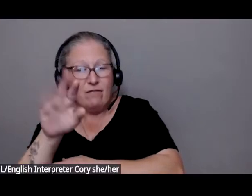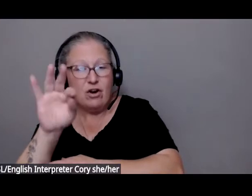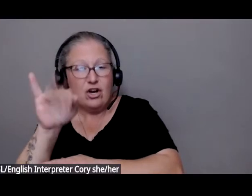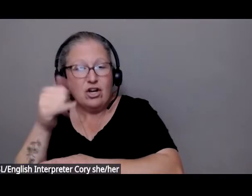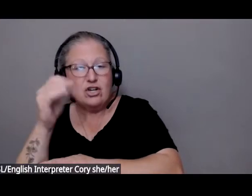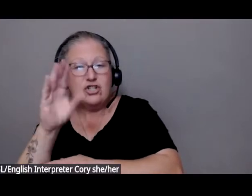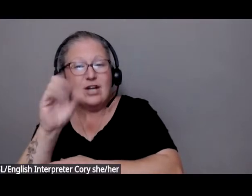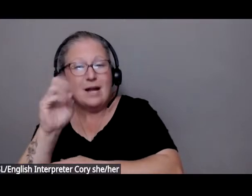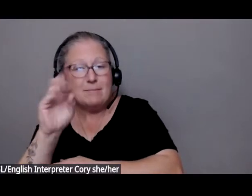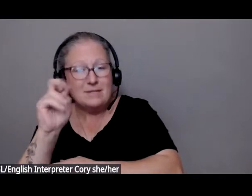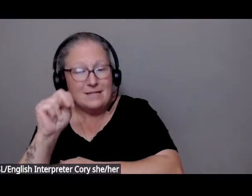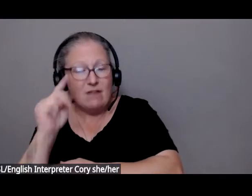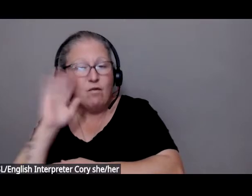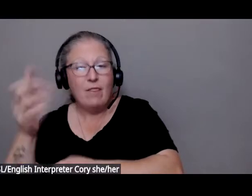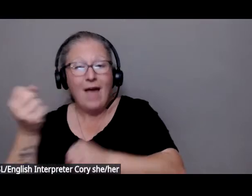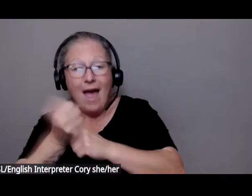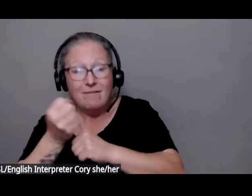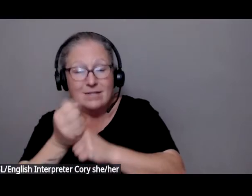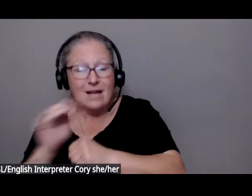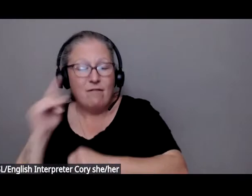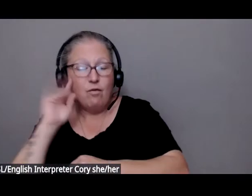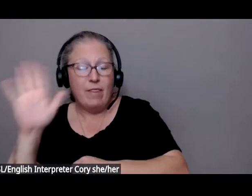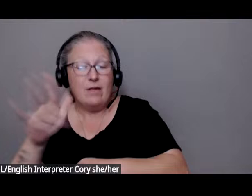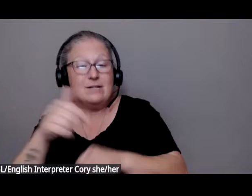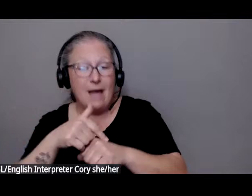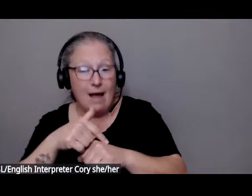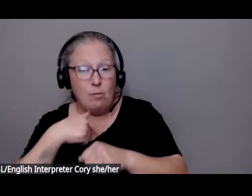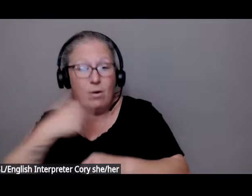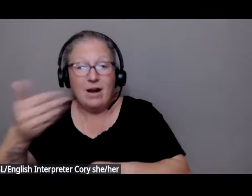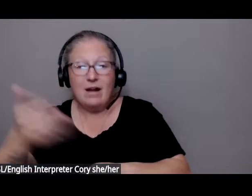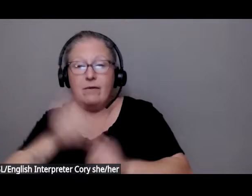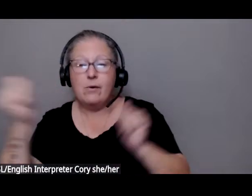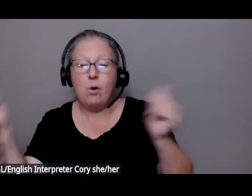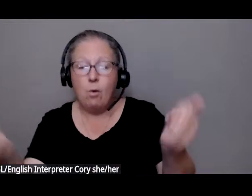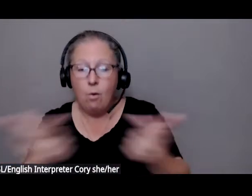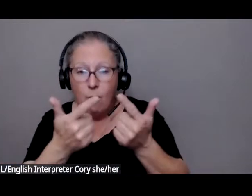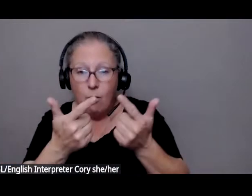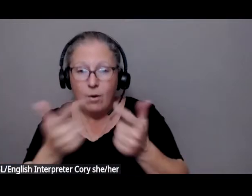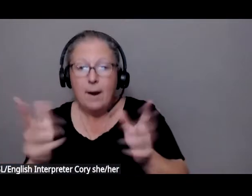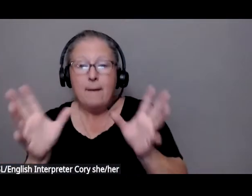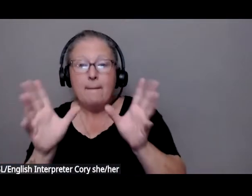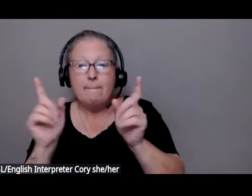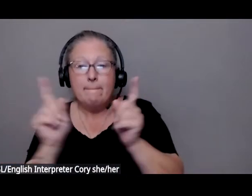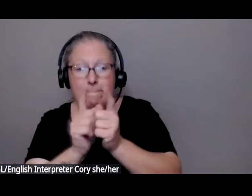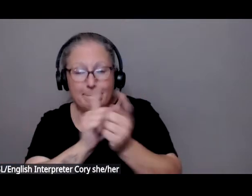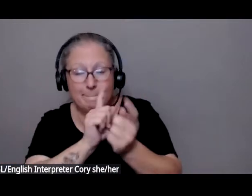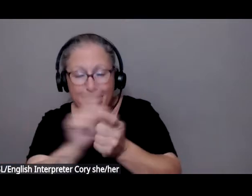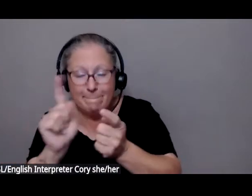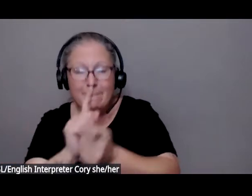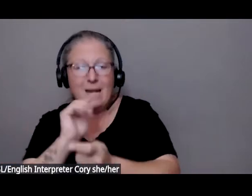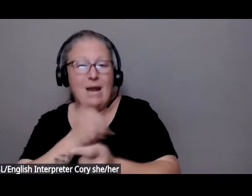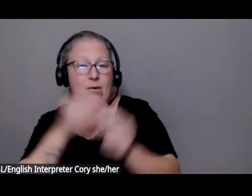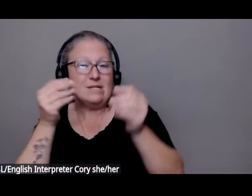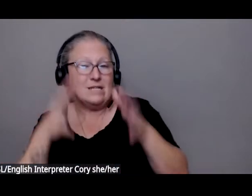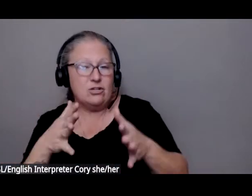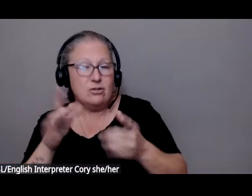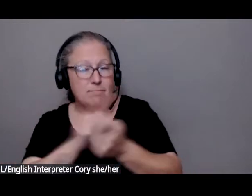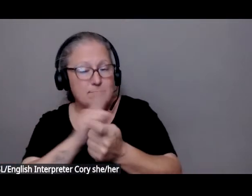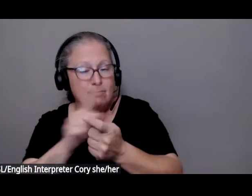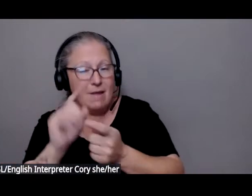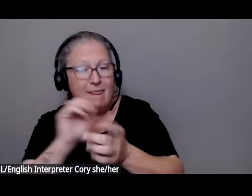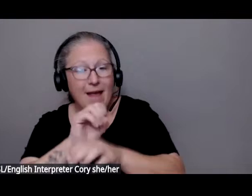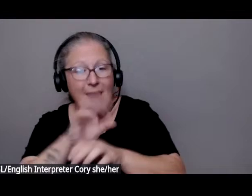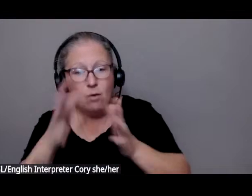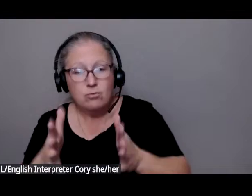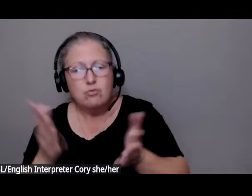their advocacy and for their time. We invite all of you to meet our teachers, our counselors, talk